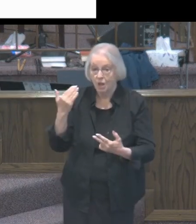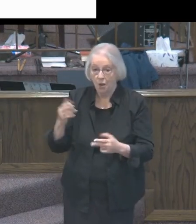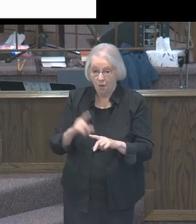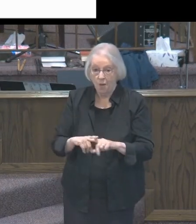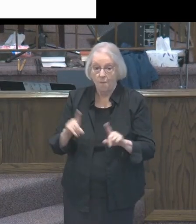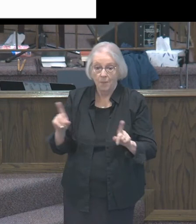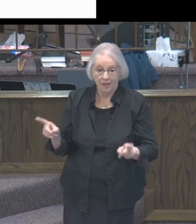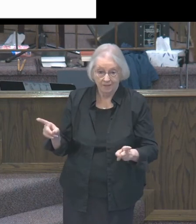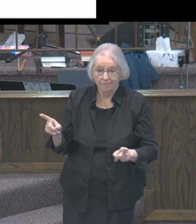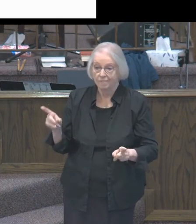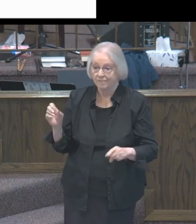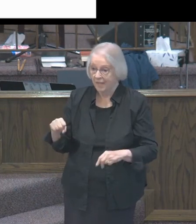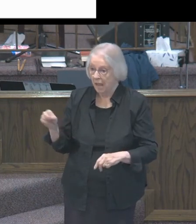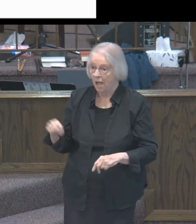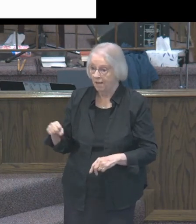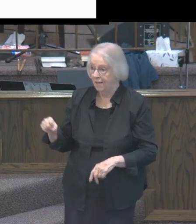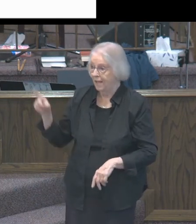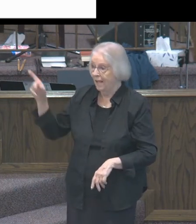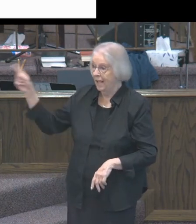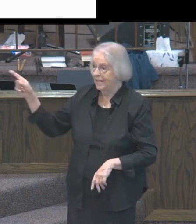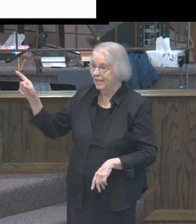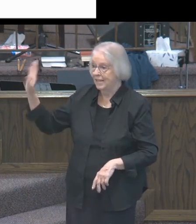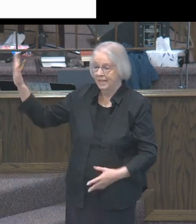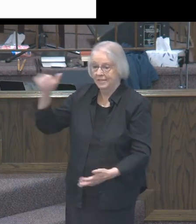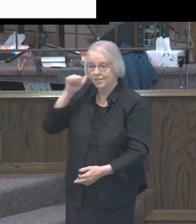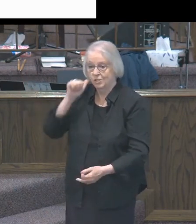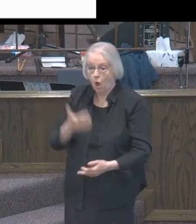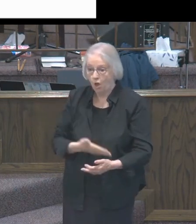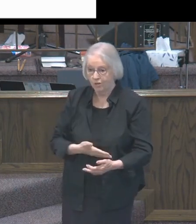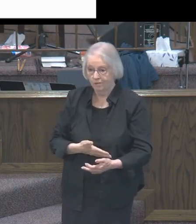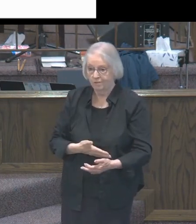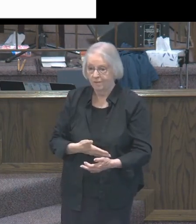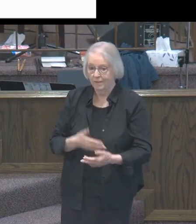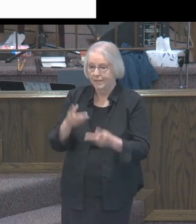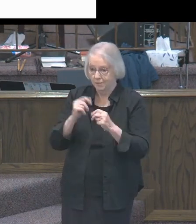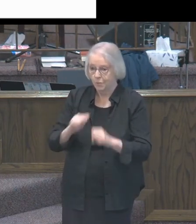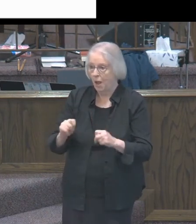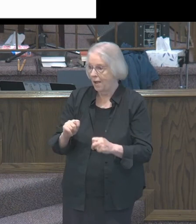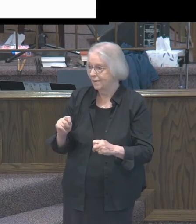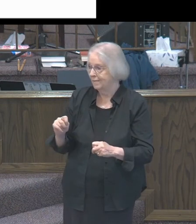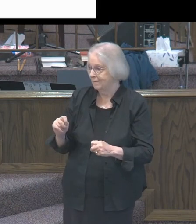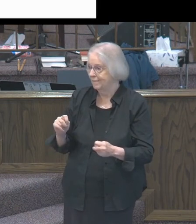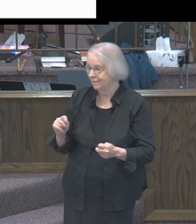warranted and somewhat well received.